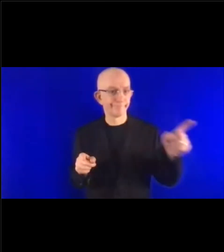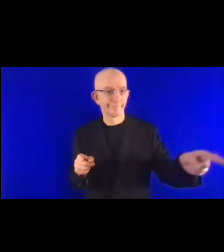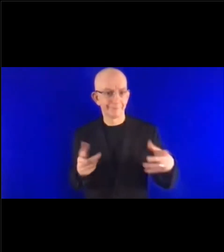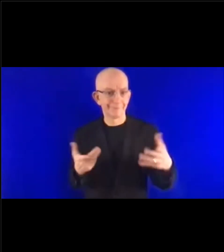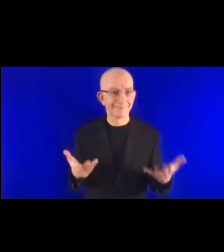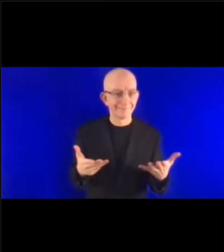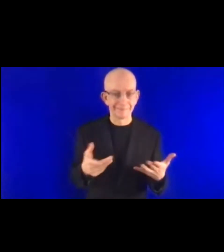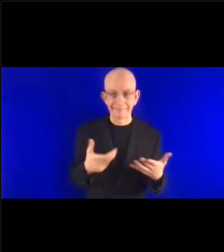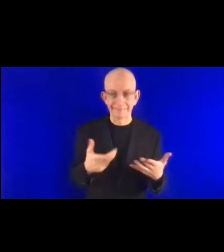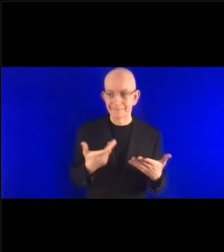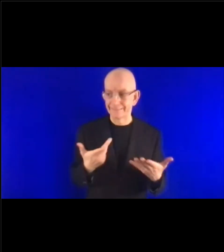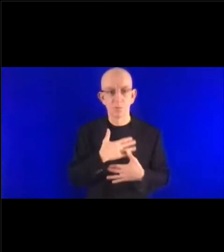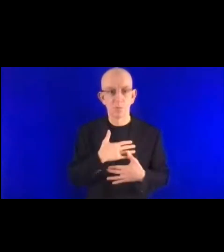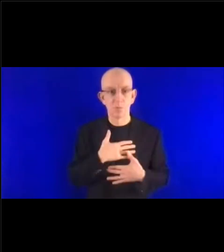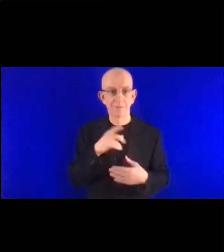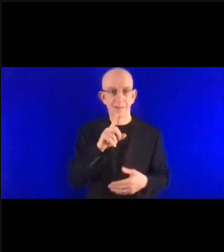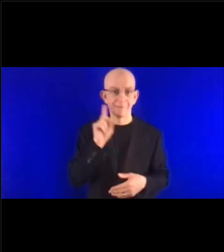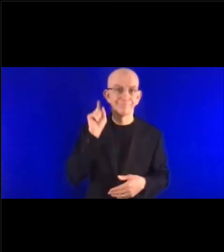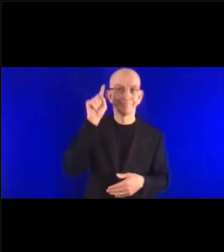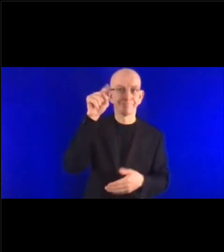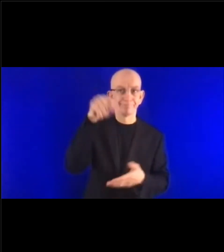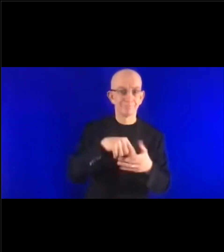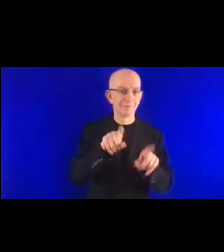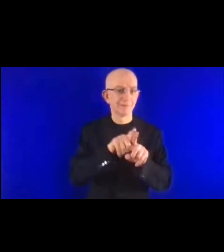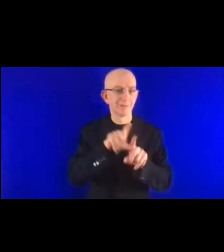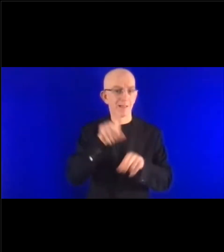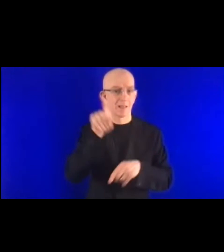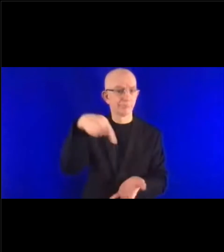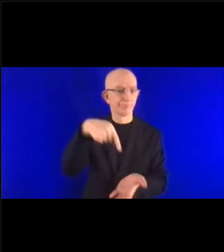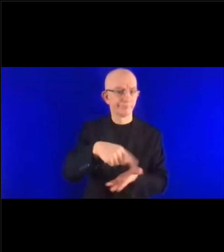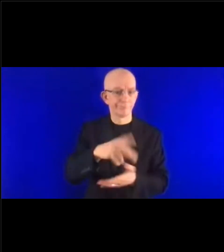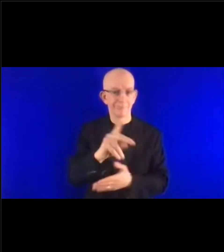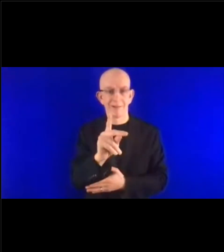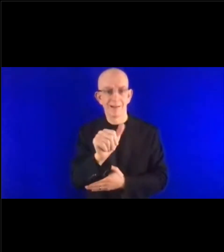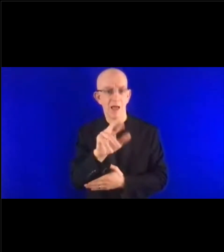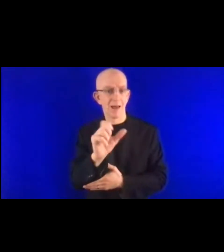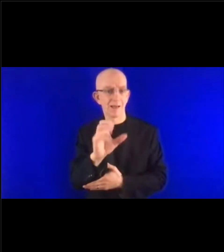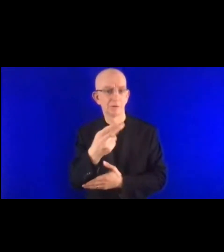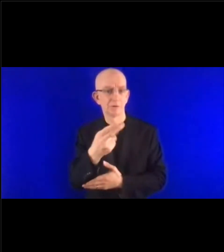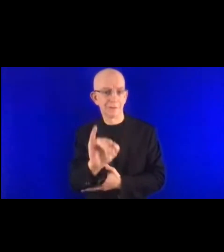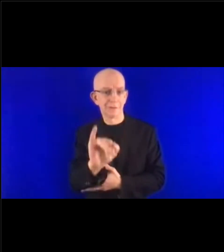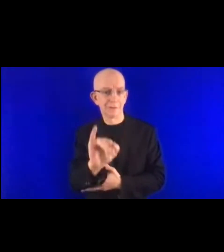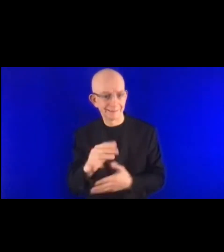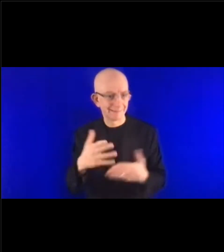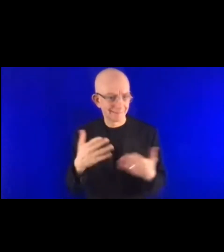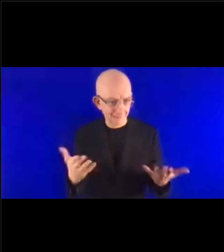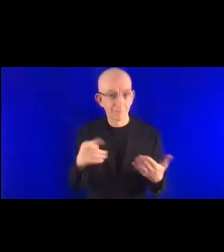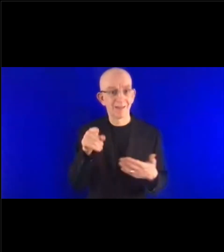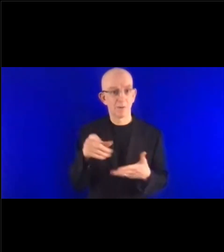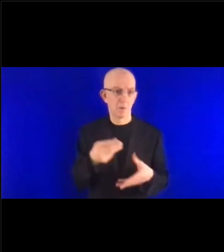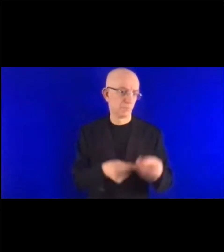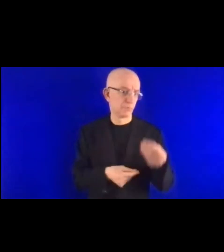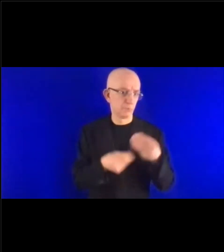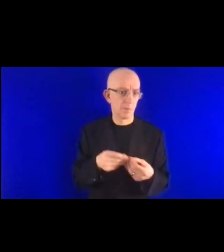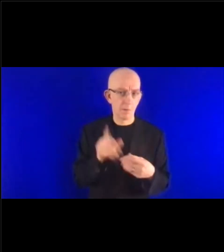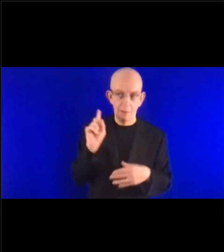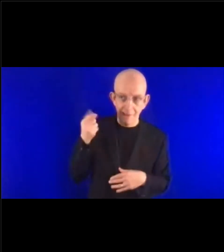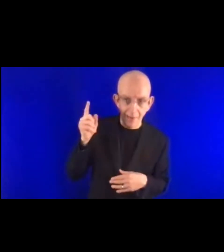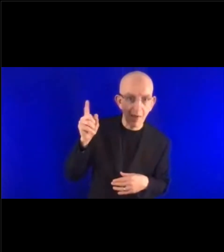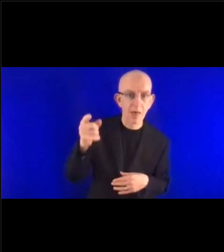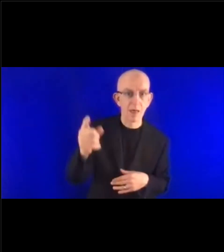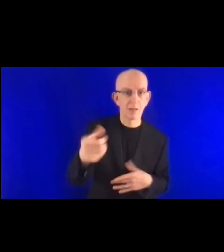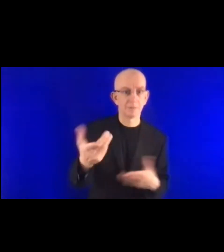a problem. We don't find any human resource in the rehabilitative services. And when we